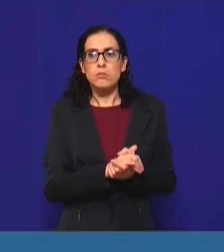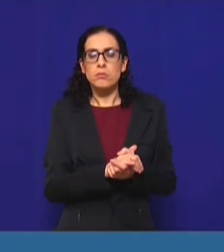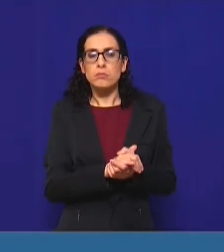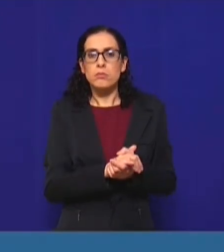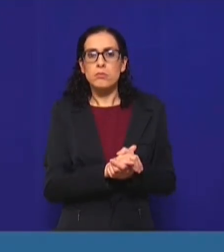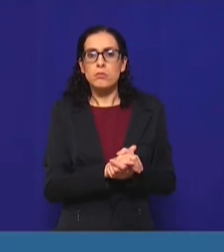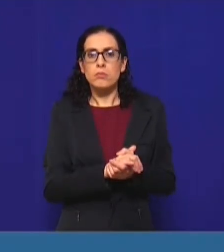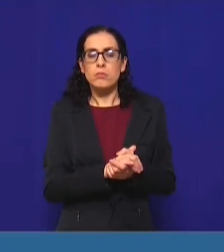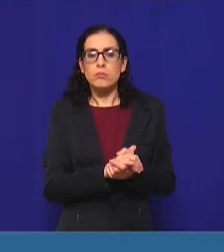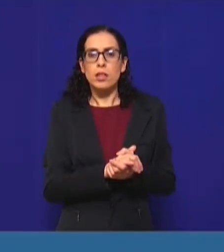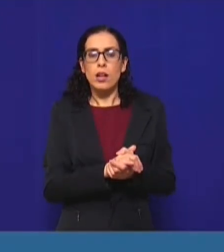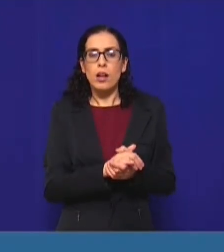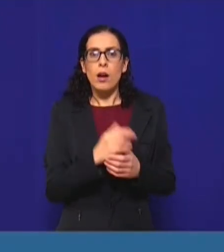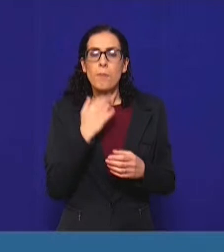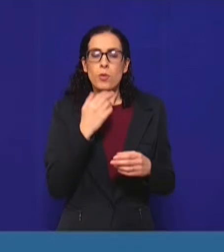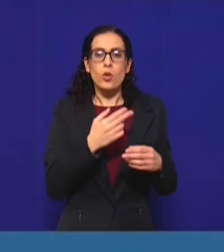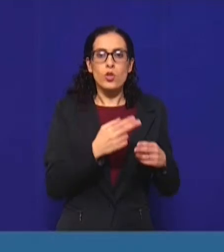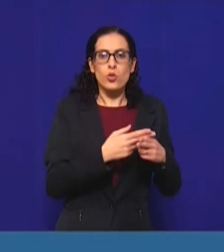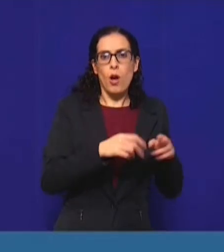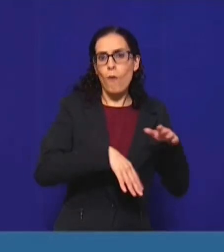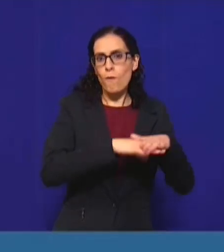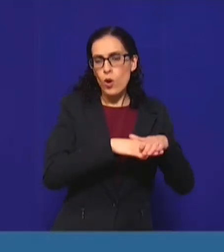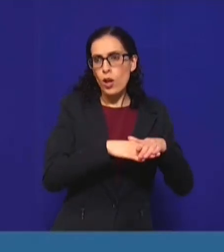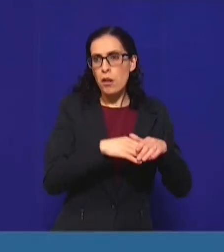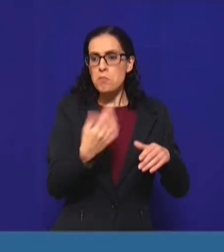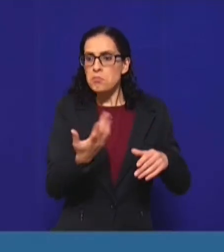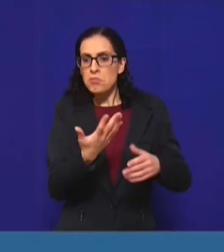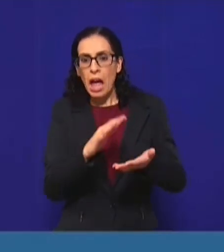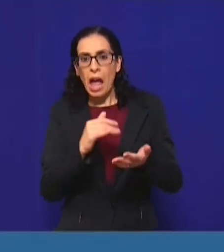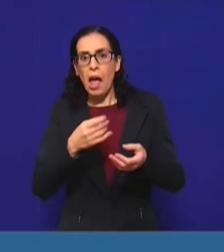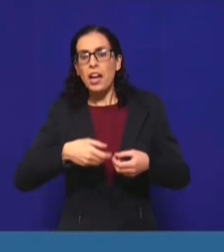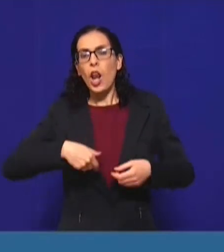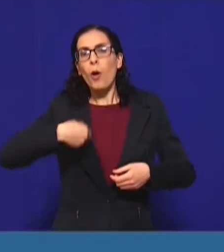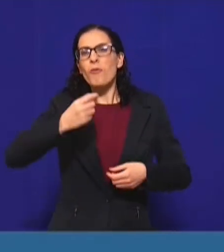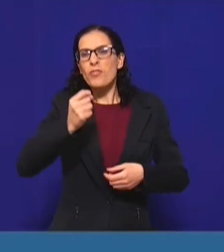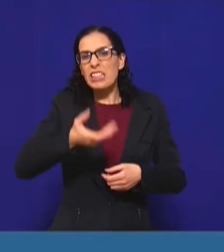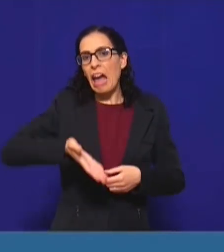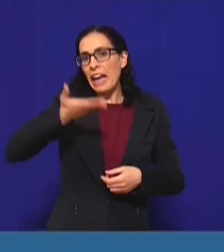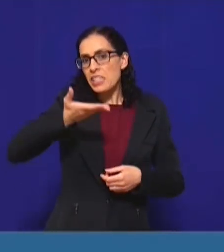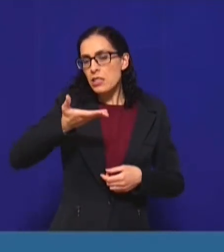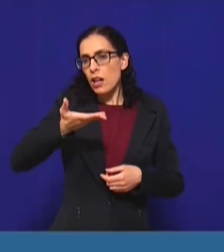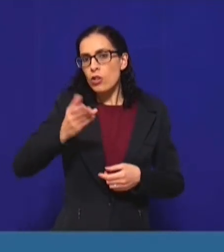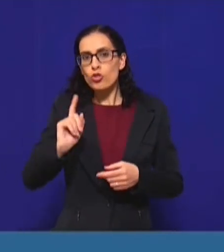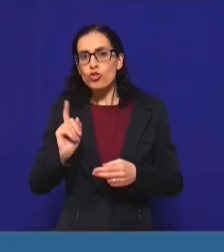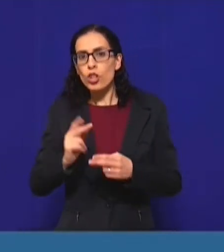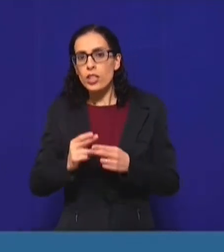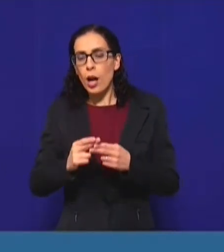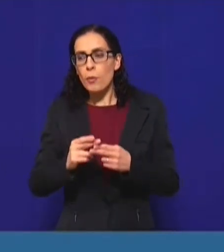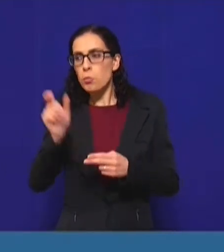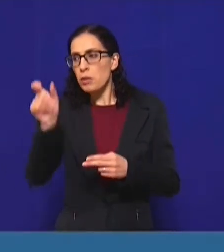there and had the jab. Why is this happening, and what's happening with these so-called excess vaccines? Thank you.